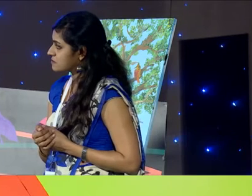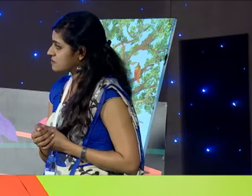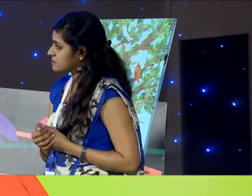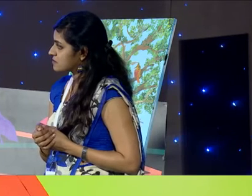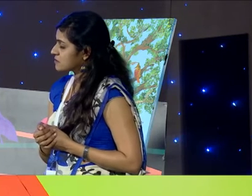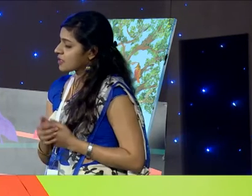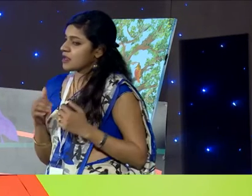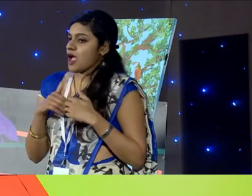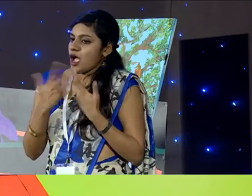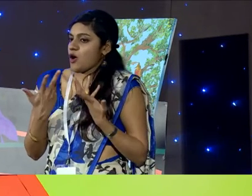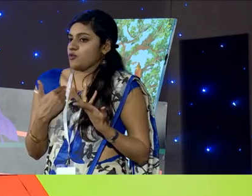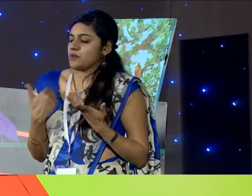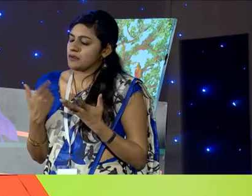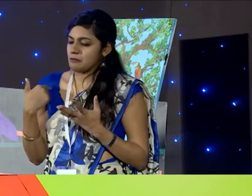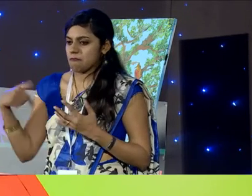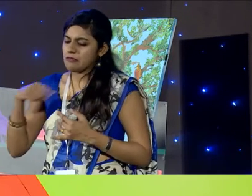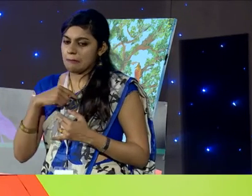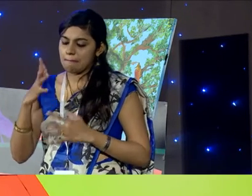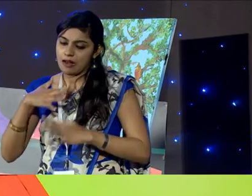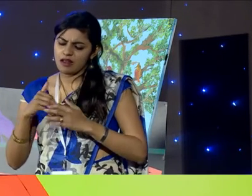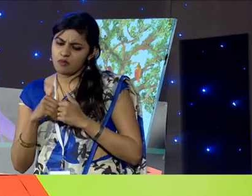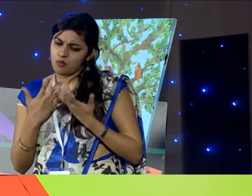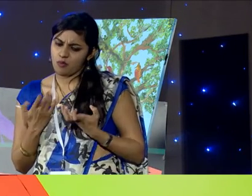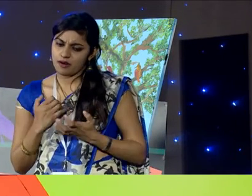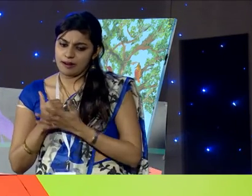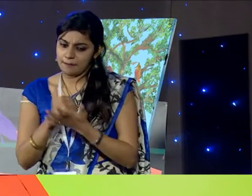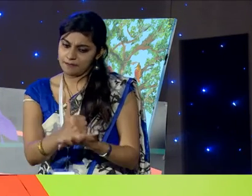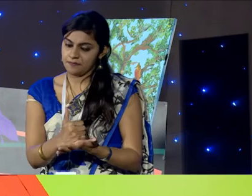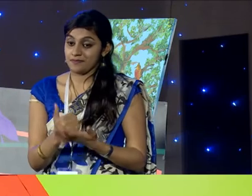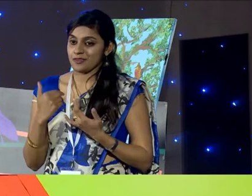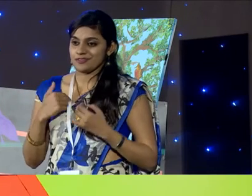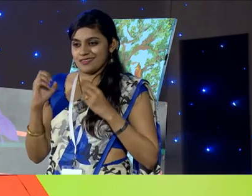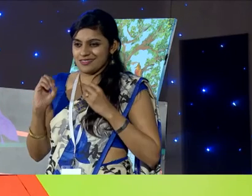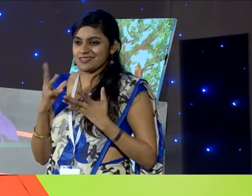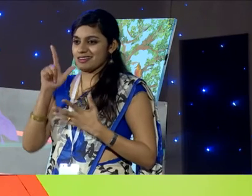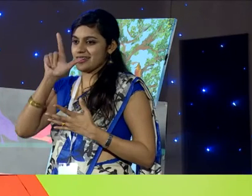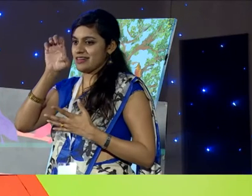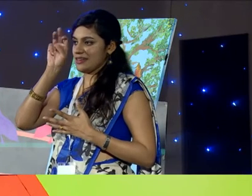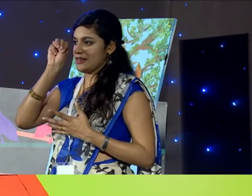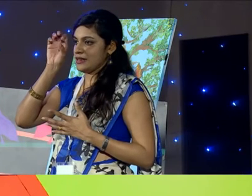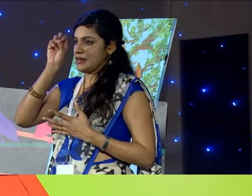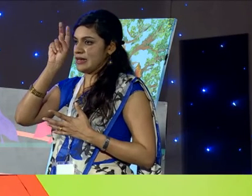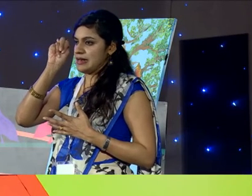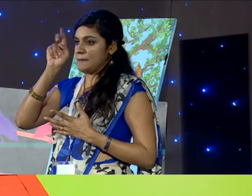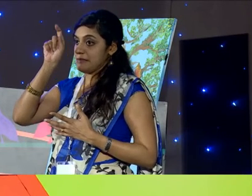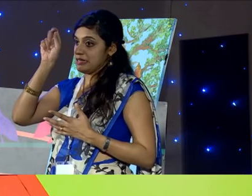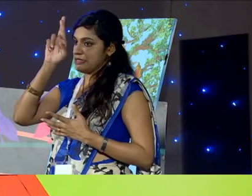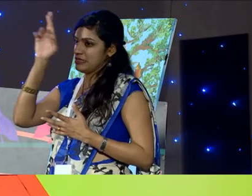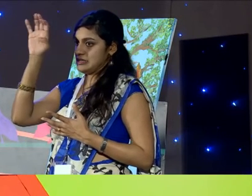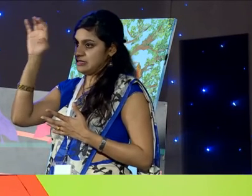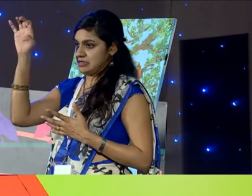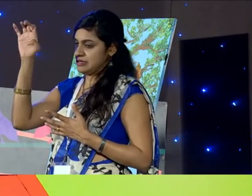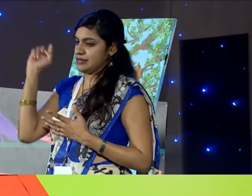How do we do this? So if I go through the Lemontree story, the company was founded by me in 2002.